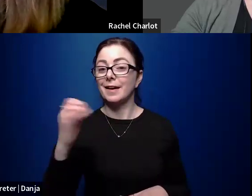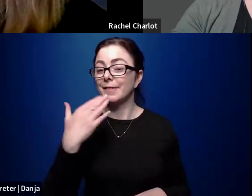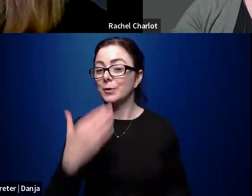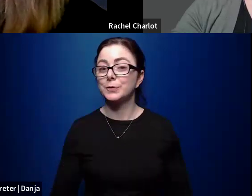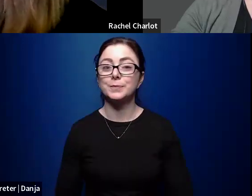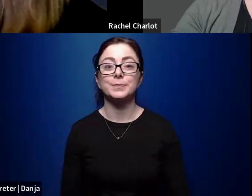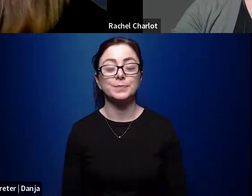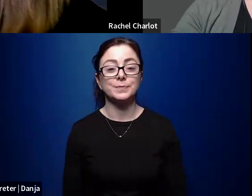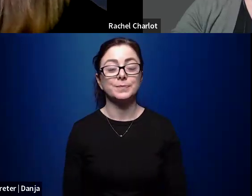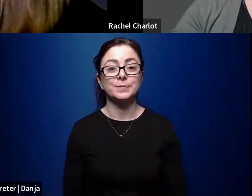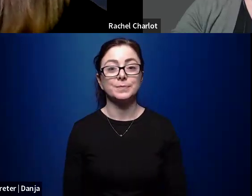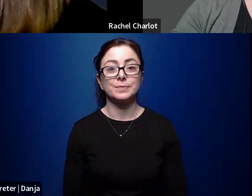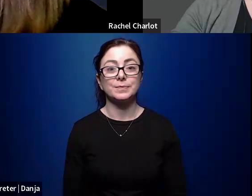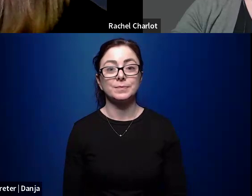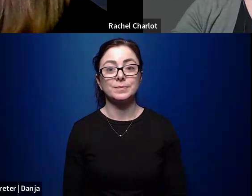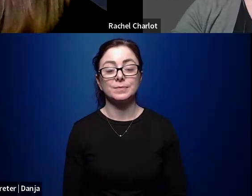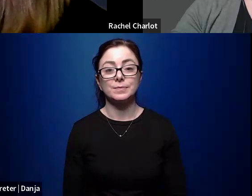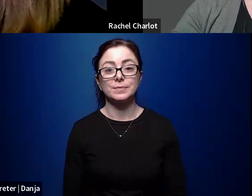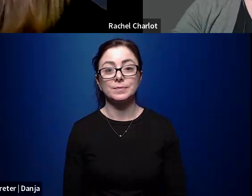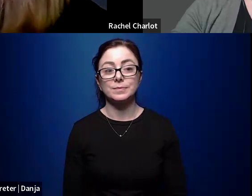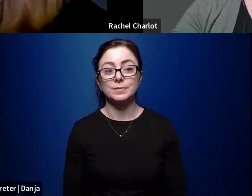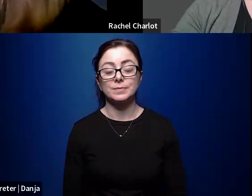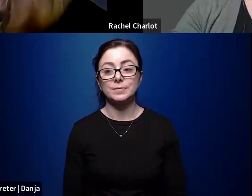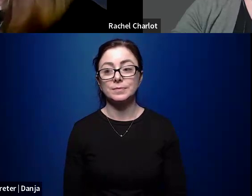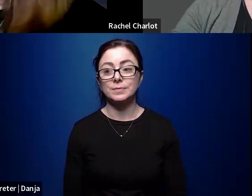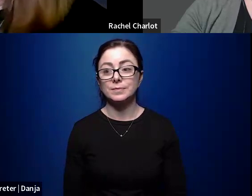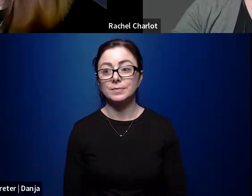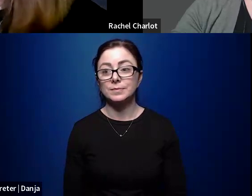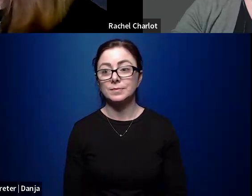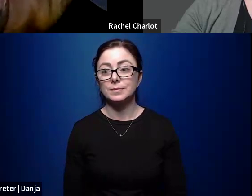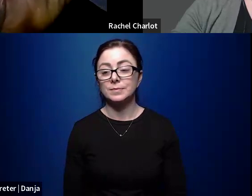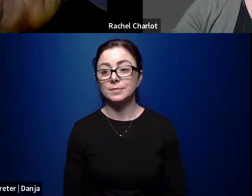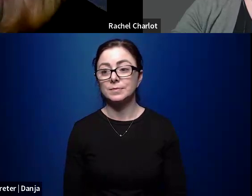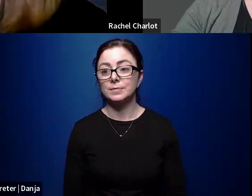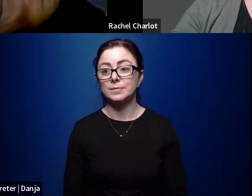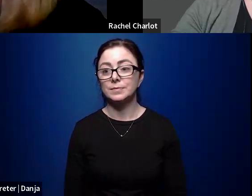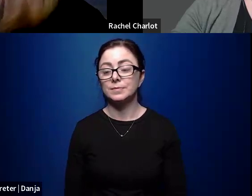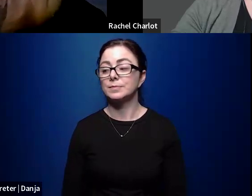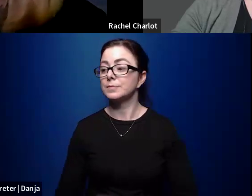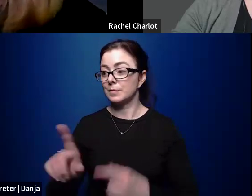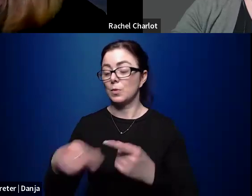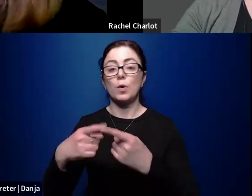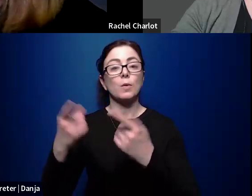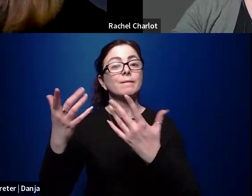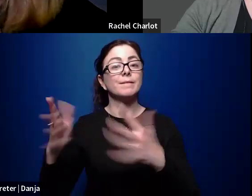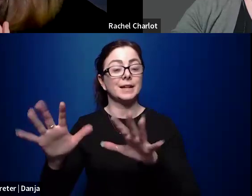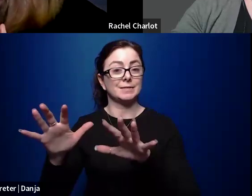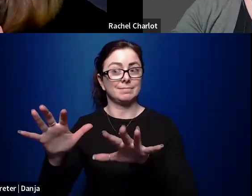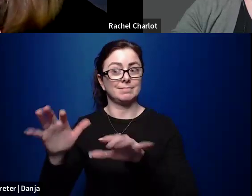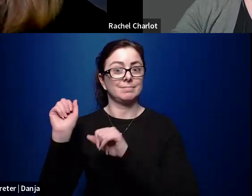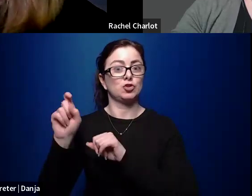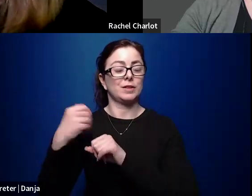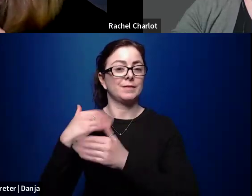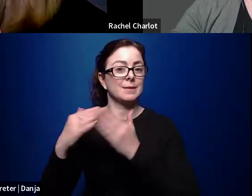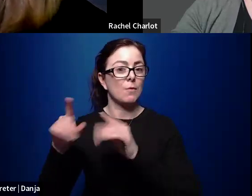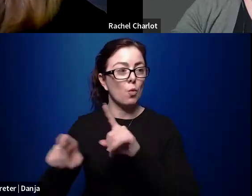Do we have some poll questions, Brooke? We do, and they should pop up when you sign off. Hopefully. Oh,